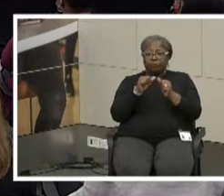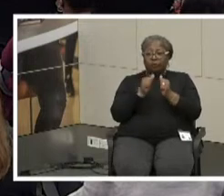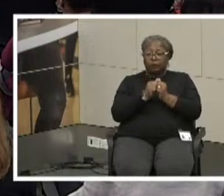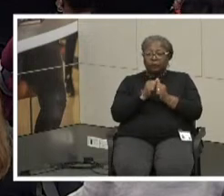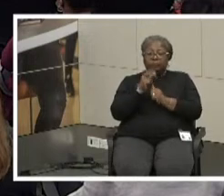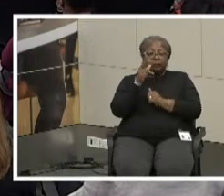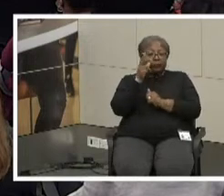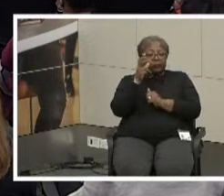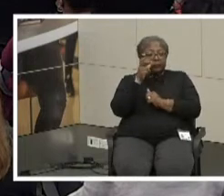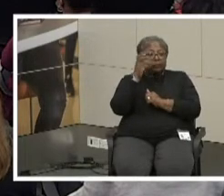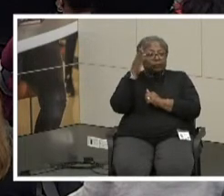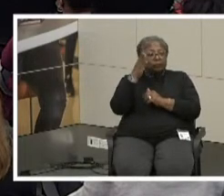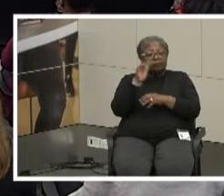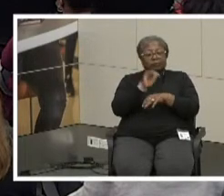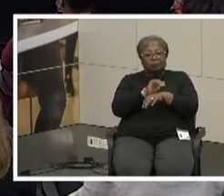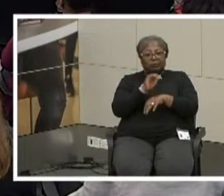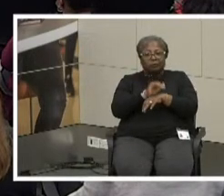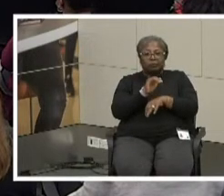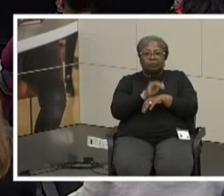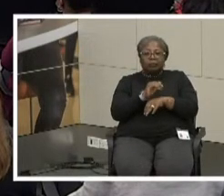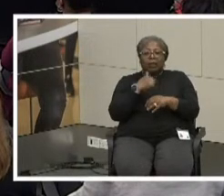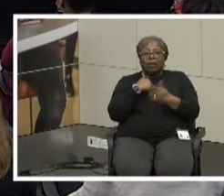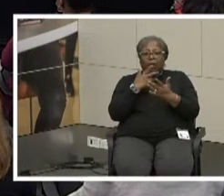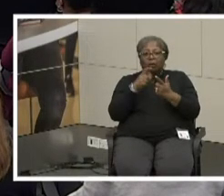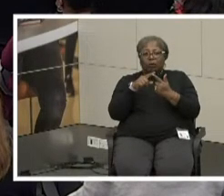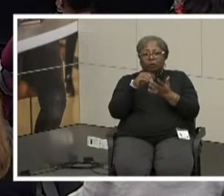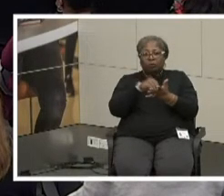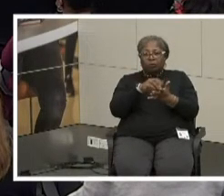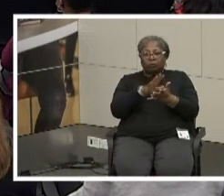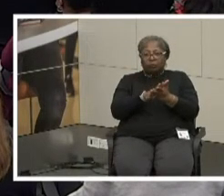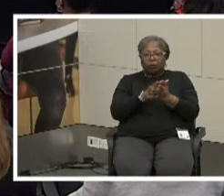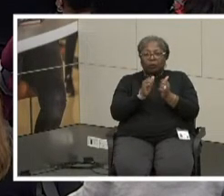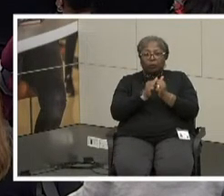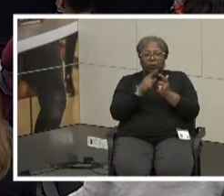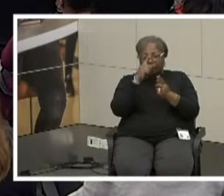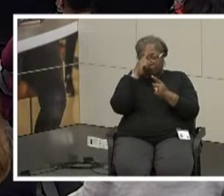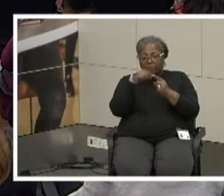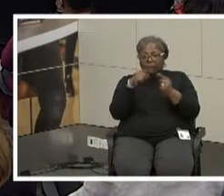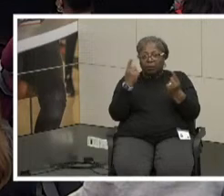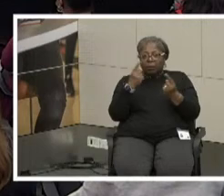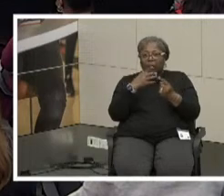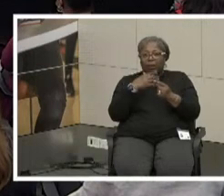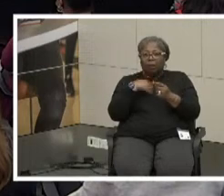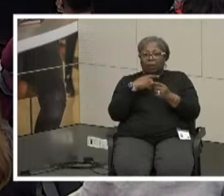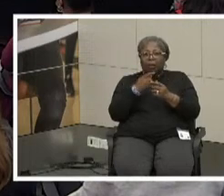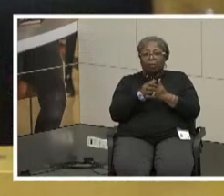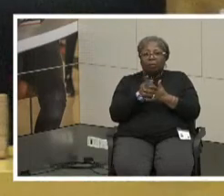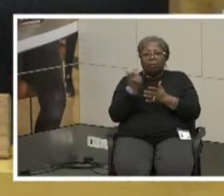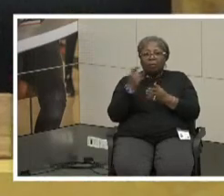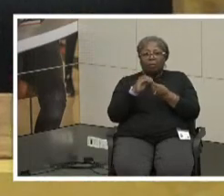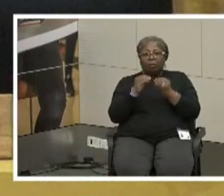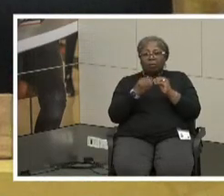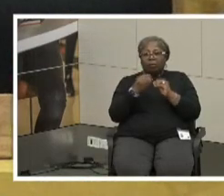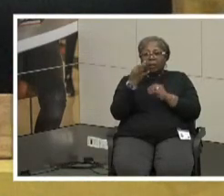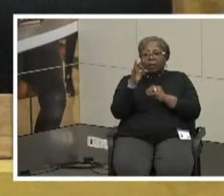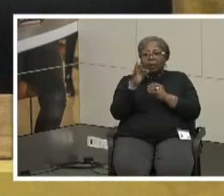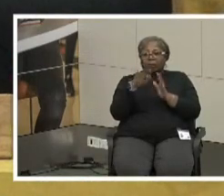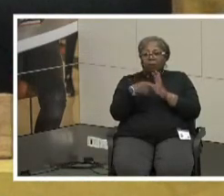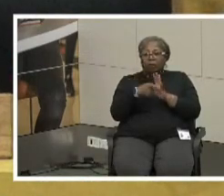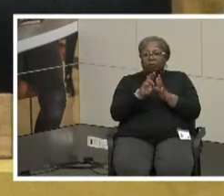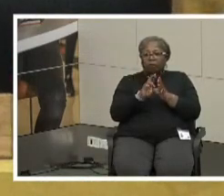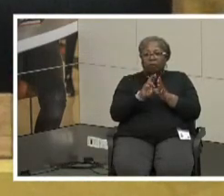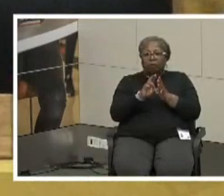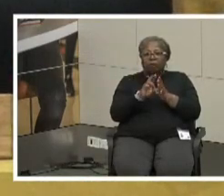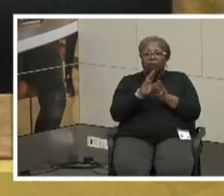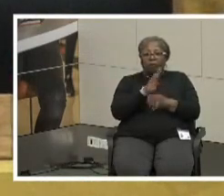the speakers uh tonight I want to note that without objection from my colleagues I am pulling item 19 review of the board's